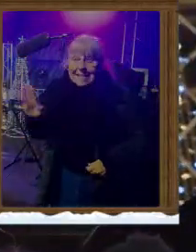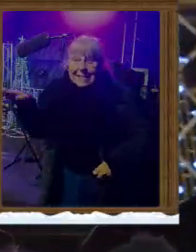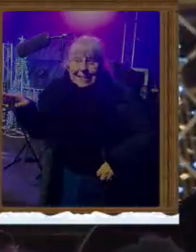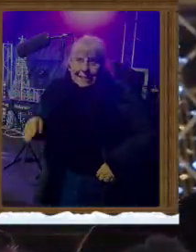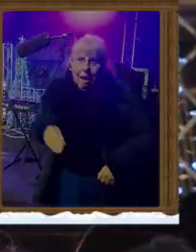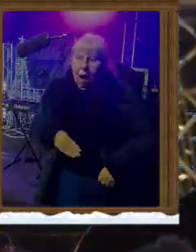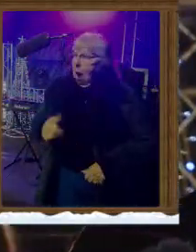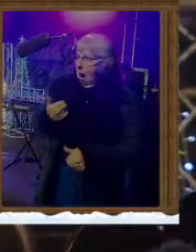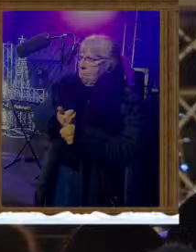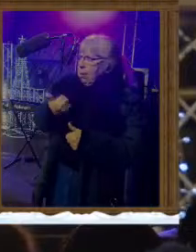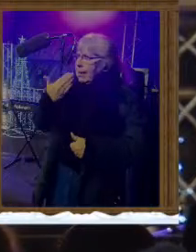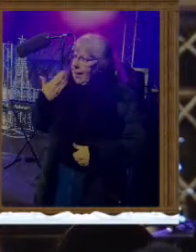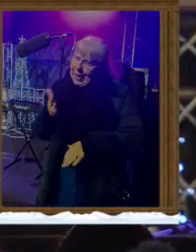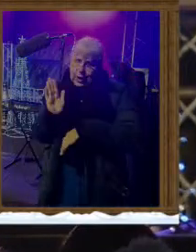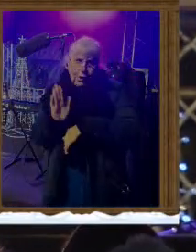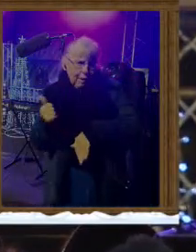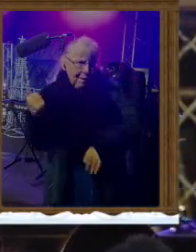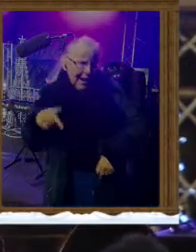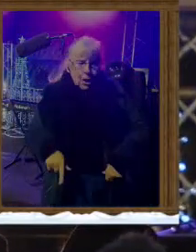Having us. Oh,